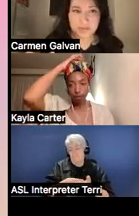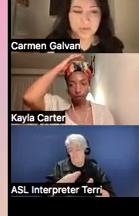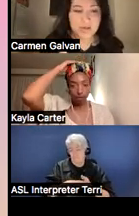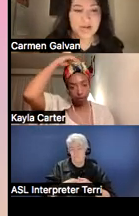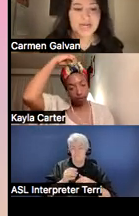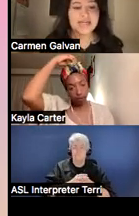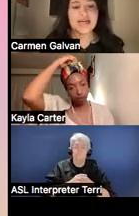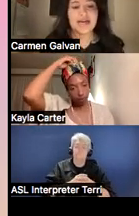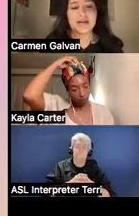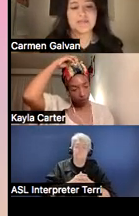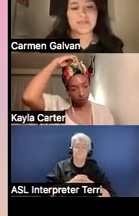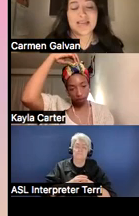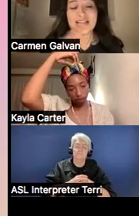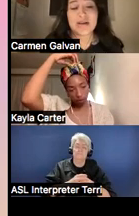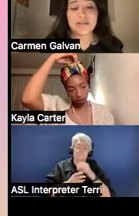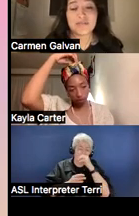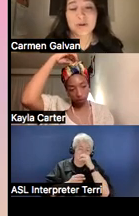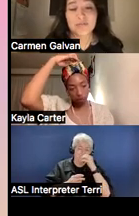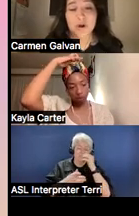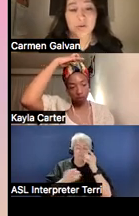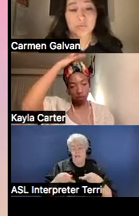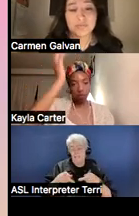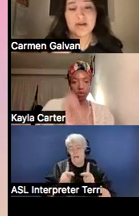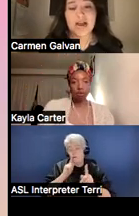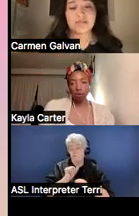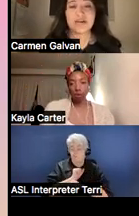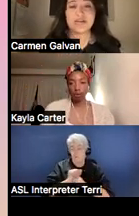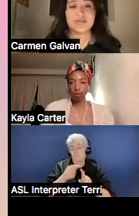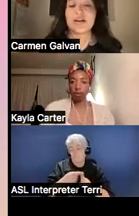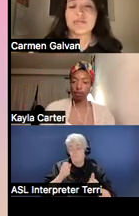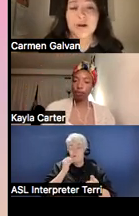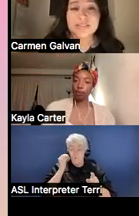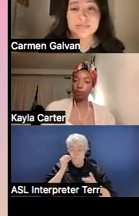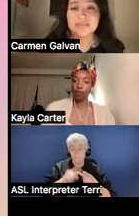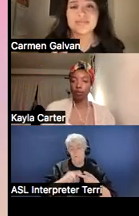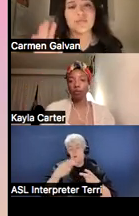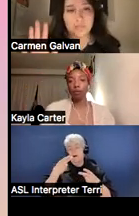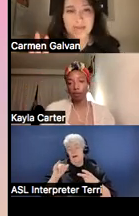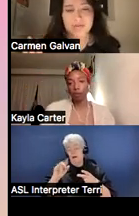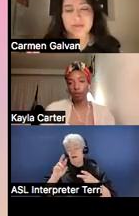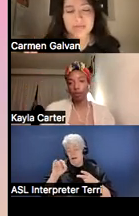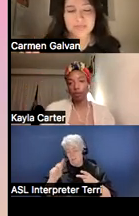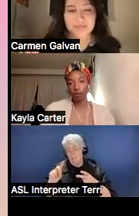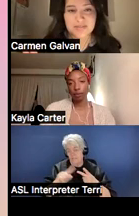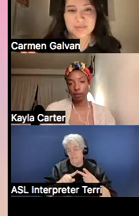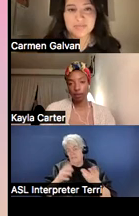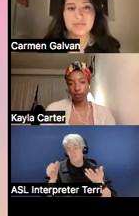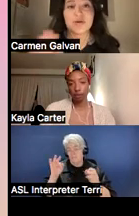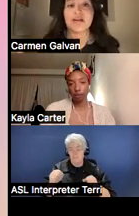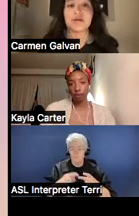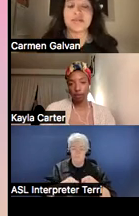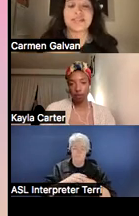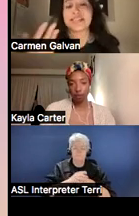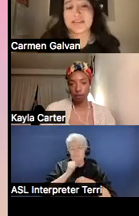from your employer, allowing for work from home or hybrid wherever possible. I know it's not possible for everyone,